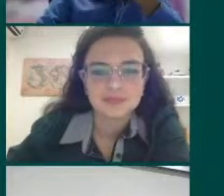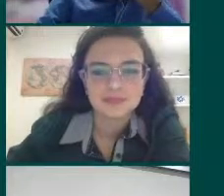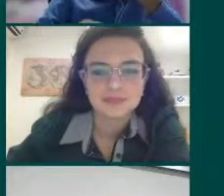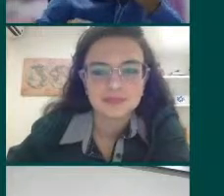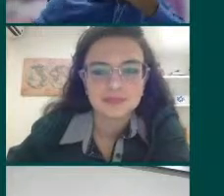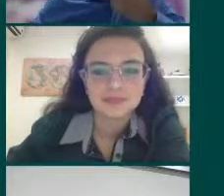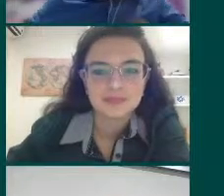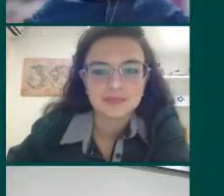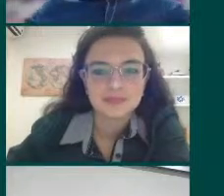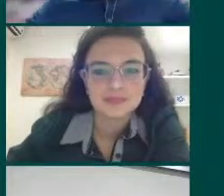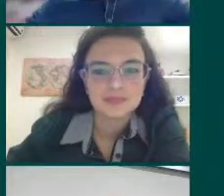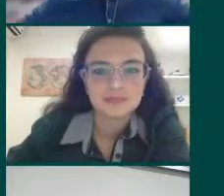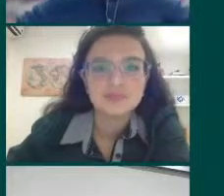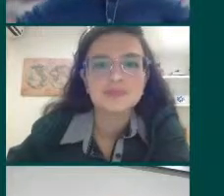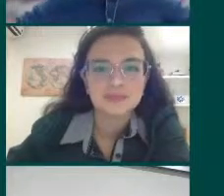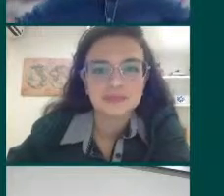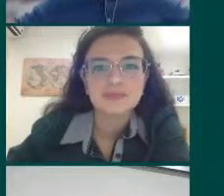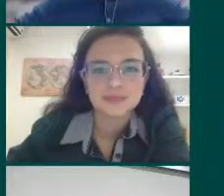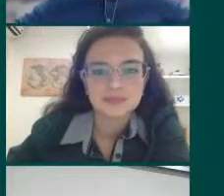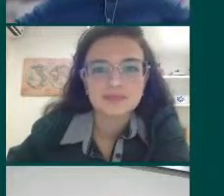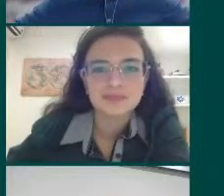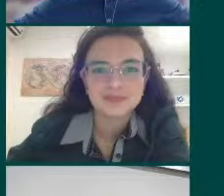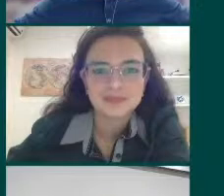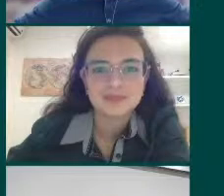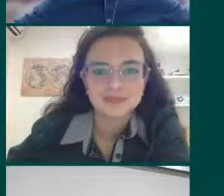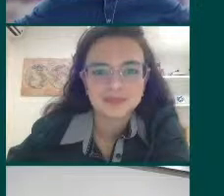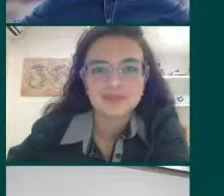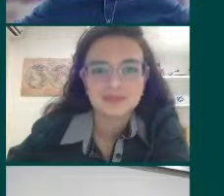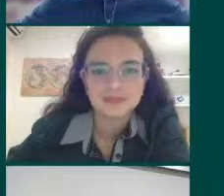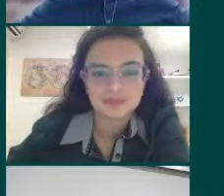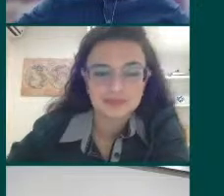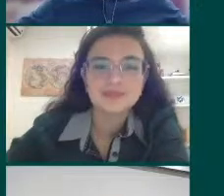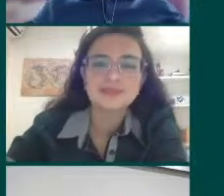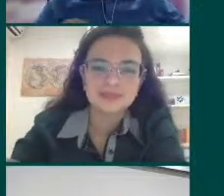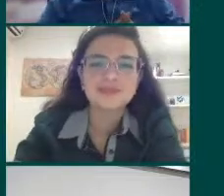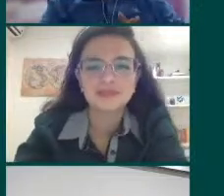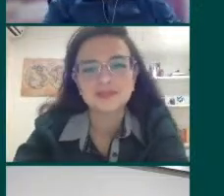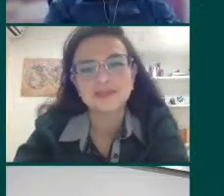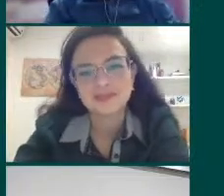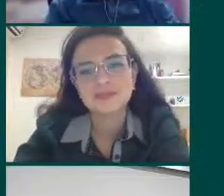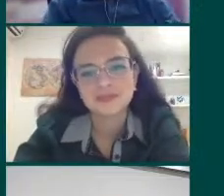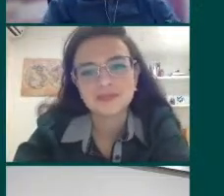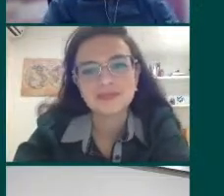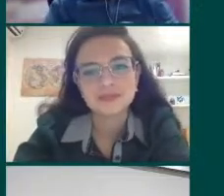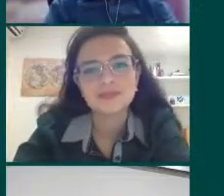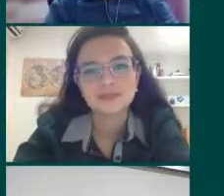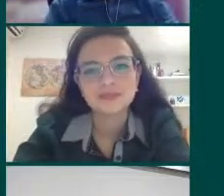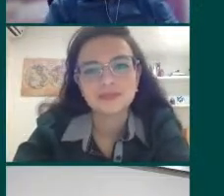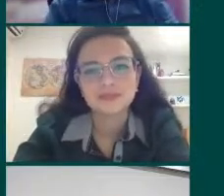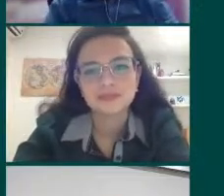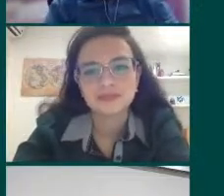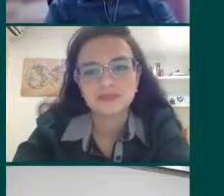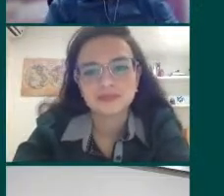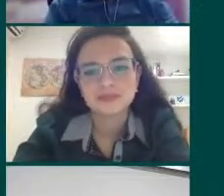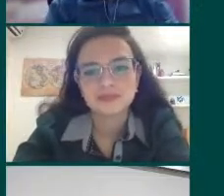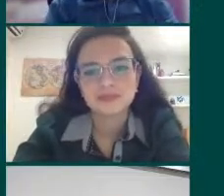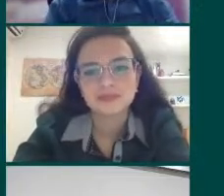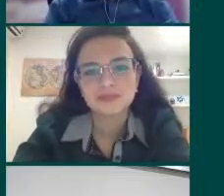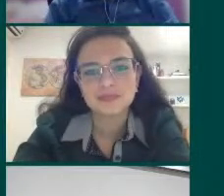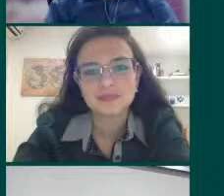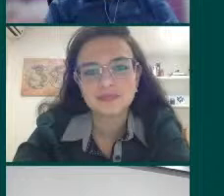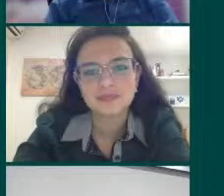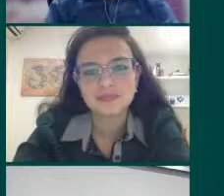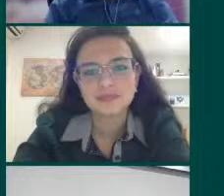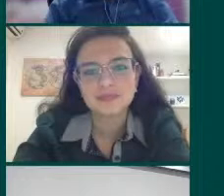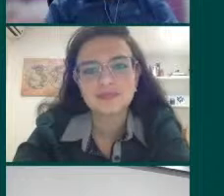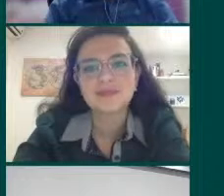would help if I started with a brief introduction on our aviation practice. So let me make